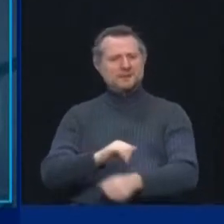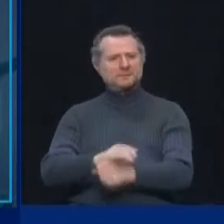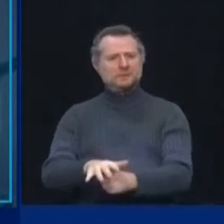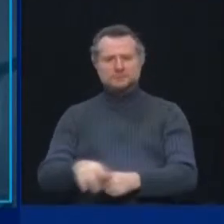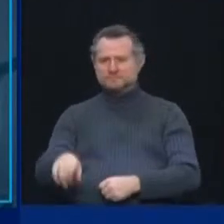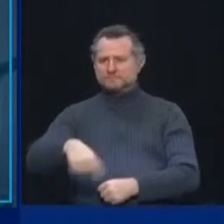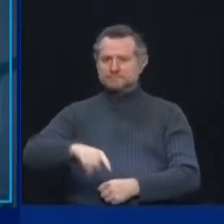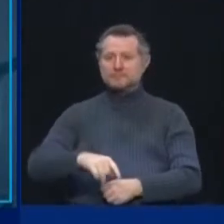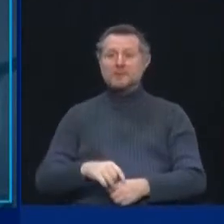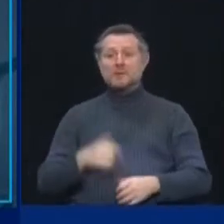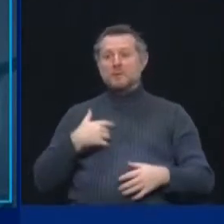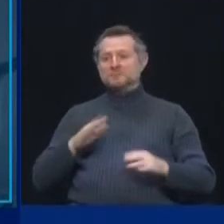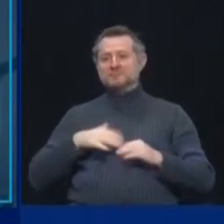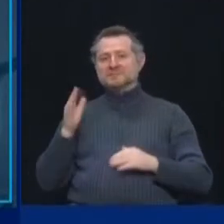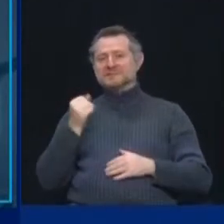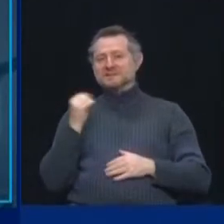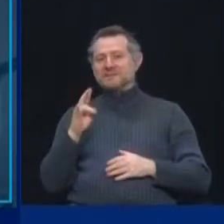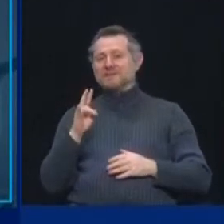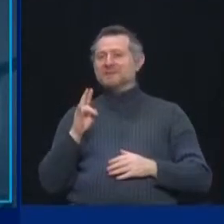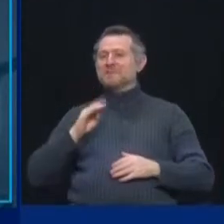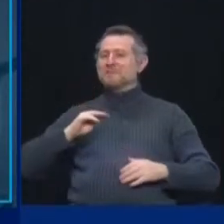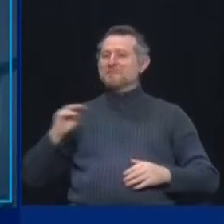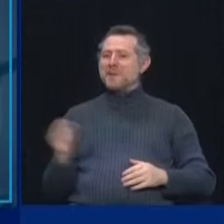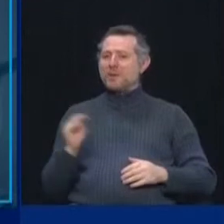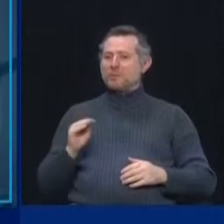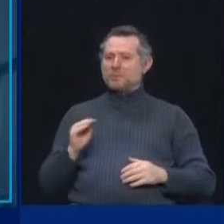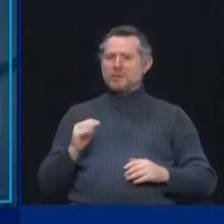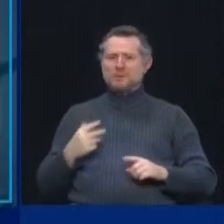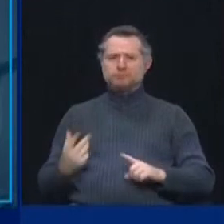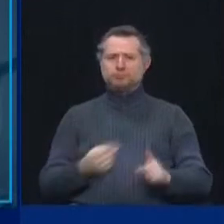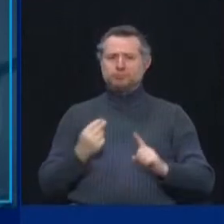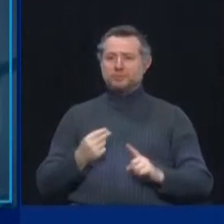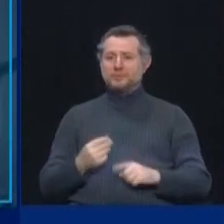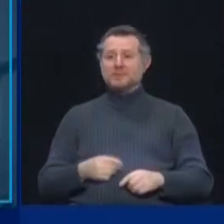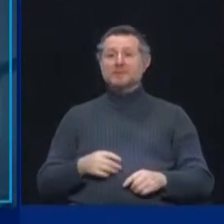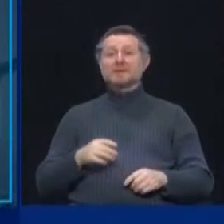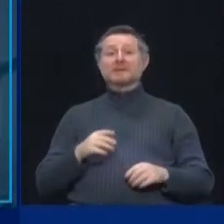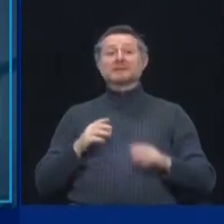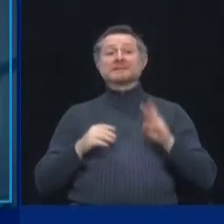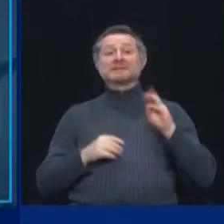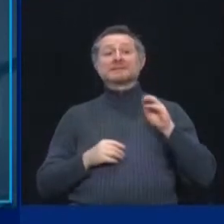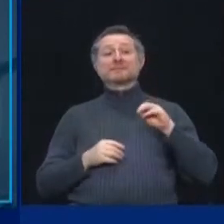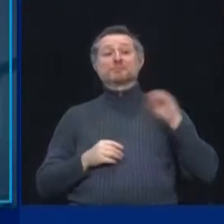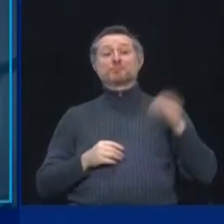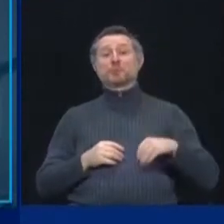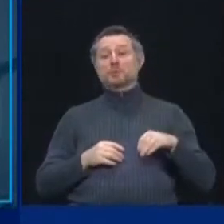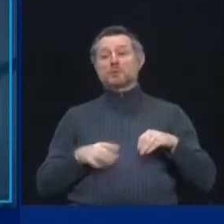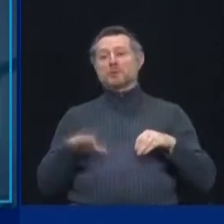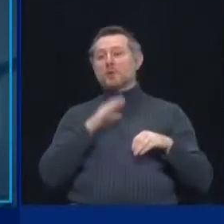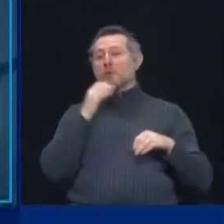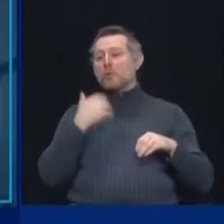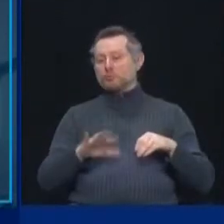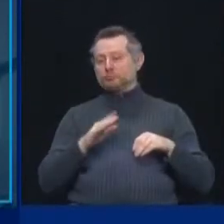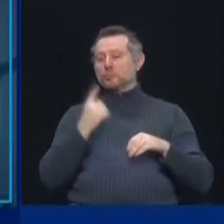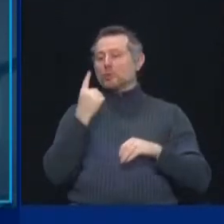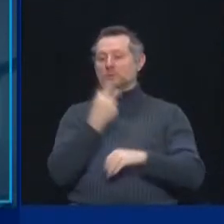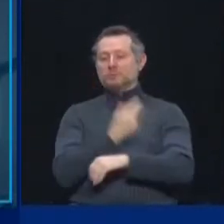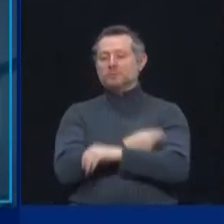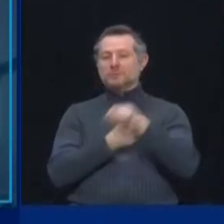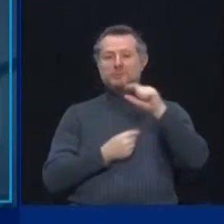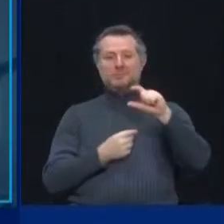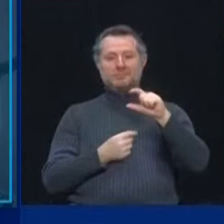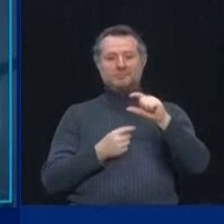17 million vaccinations in the state. 60% of the people have over one dose.